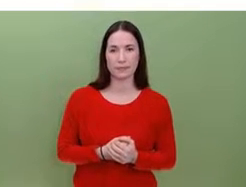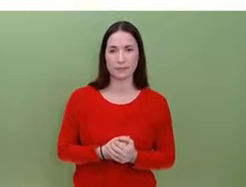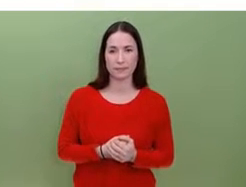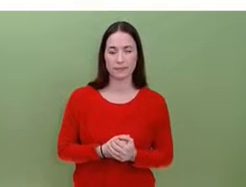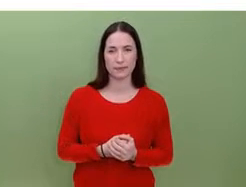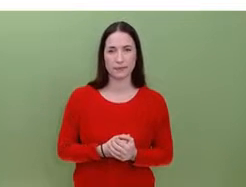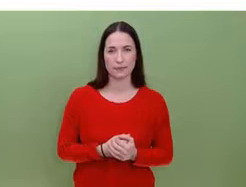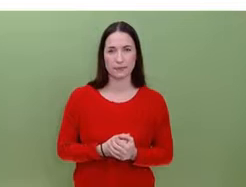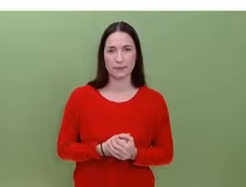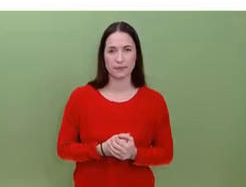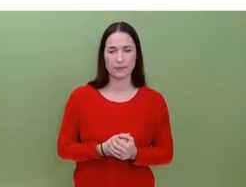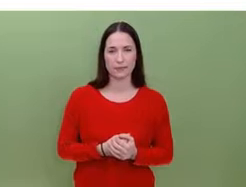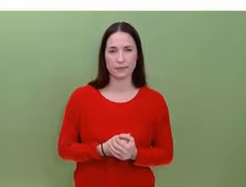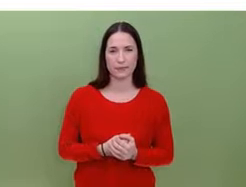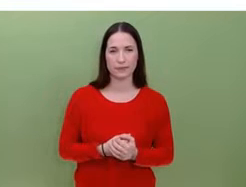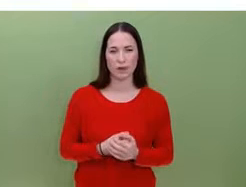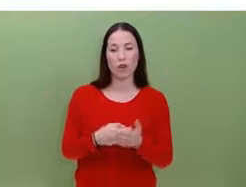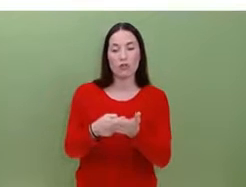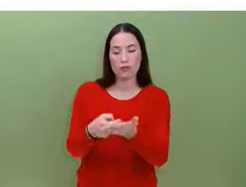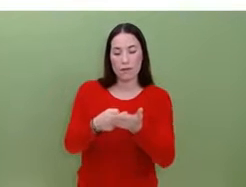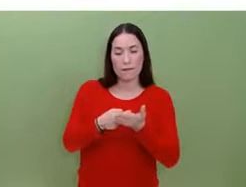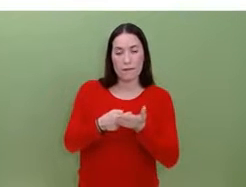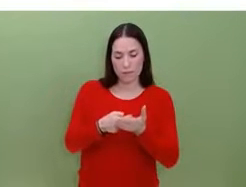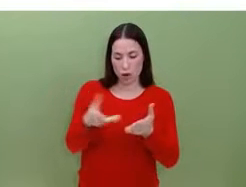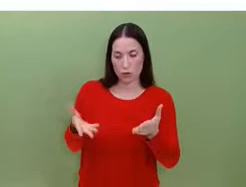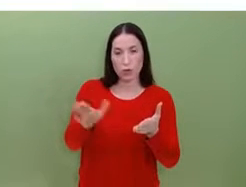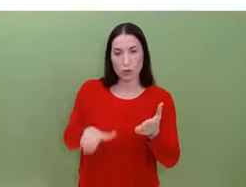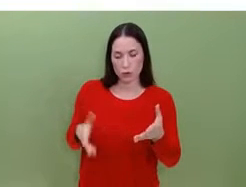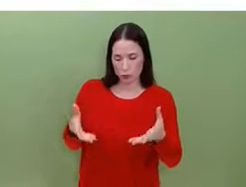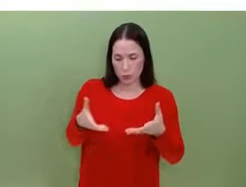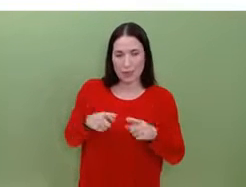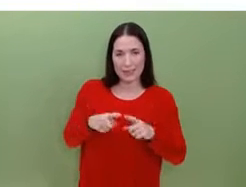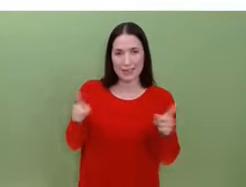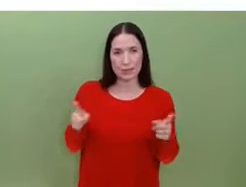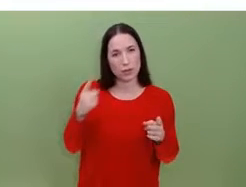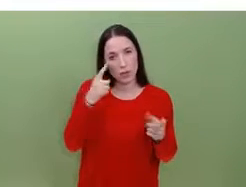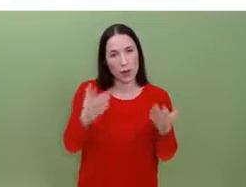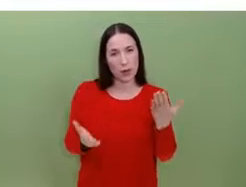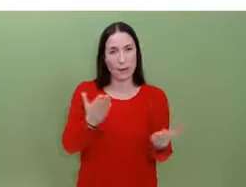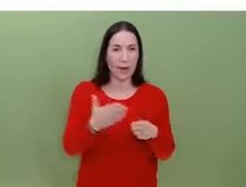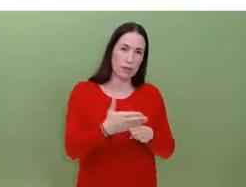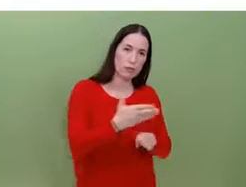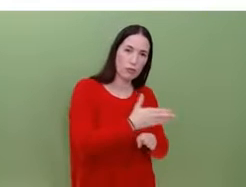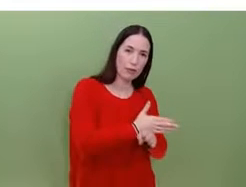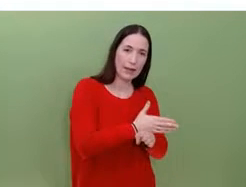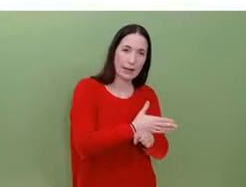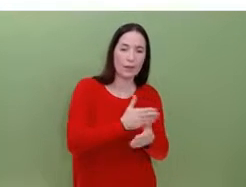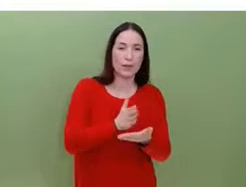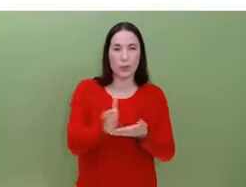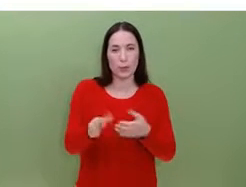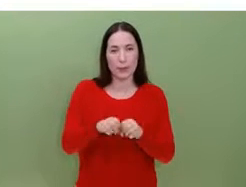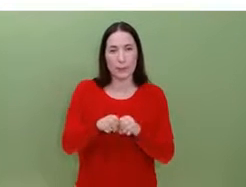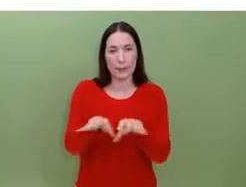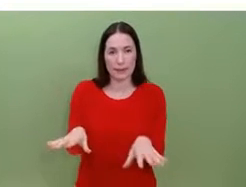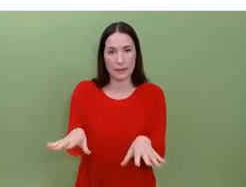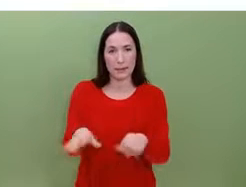The largest referral source difference we observed in the pre versus during pandemic time period was between